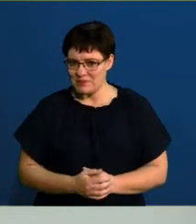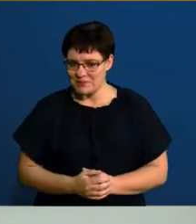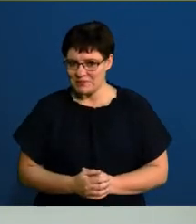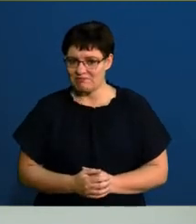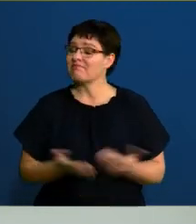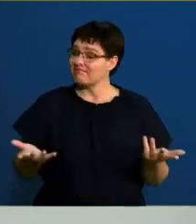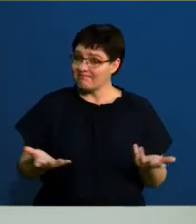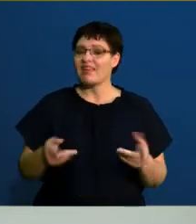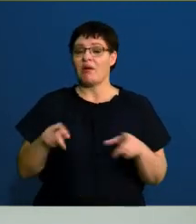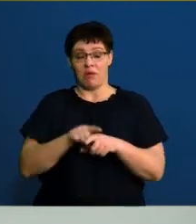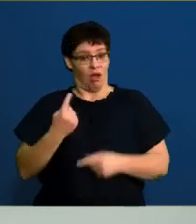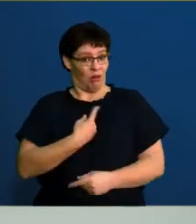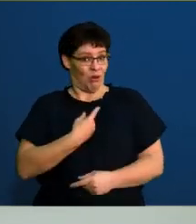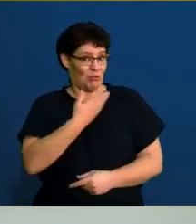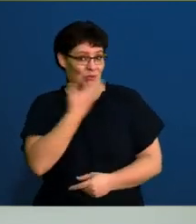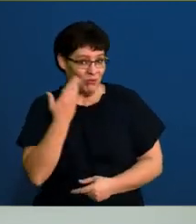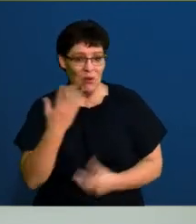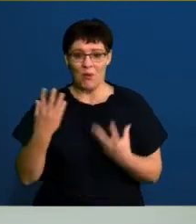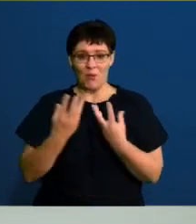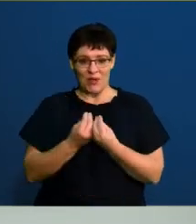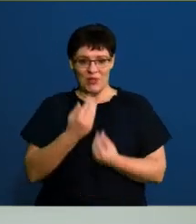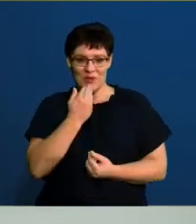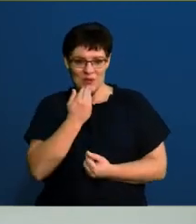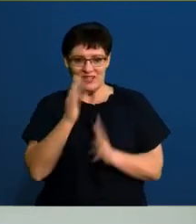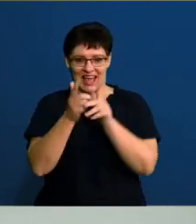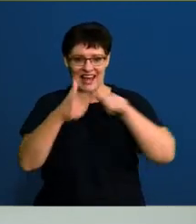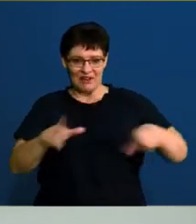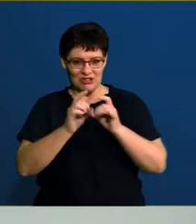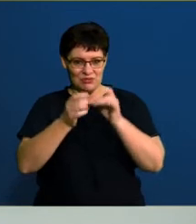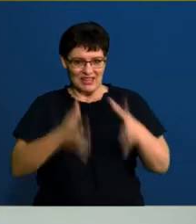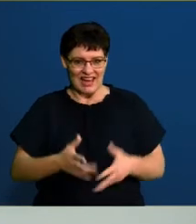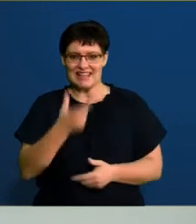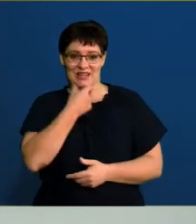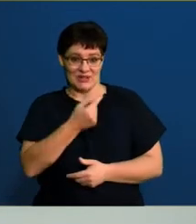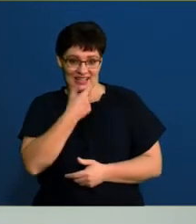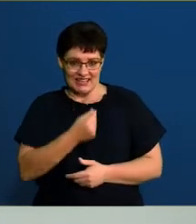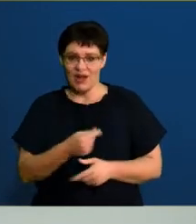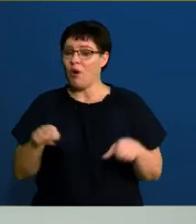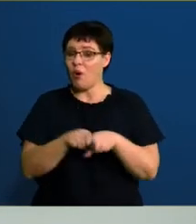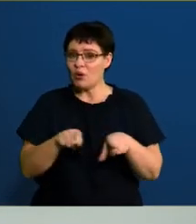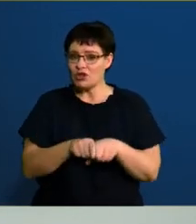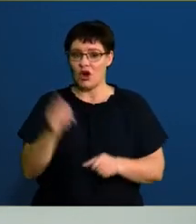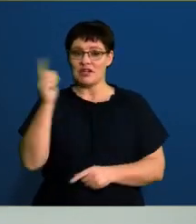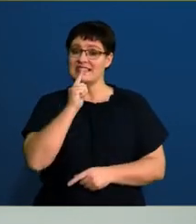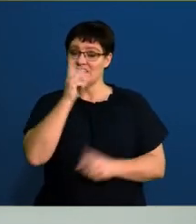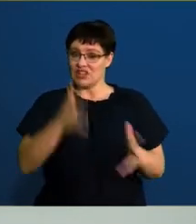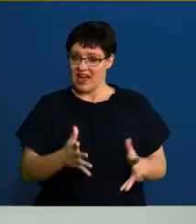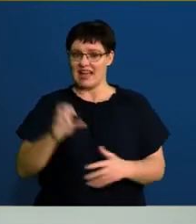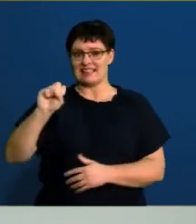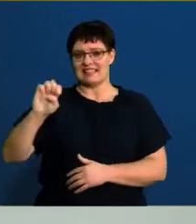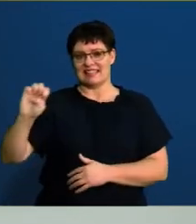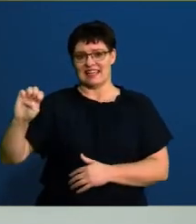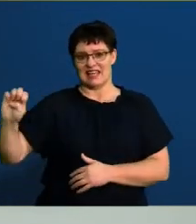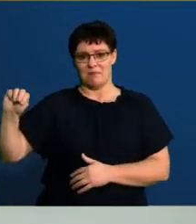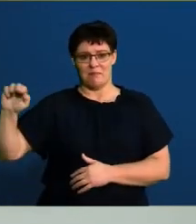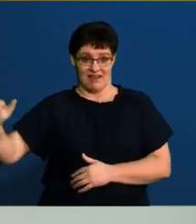As always, I am not alone. With me are our sign language interpreter, Nicolene, as well as our awesome teacher, Seema.